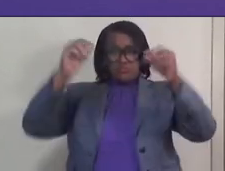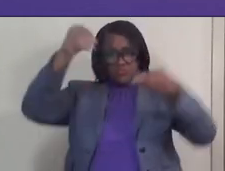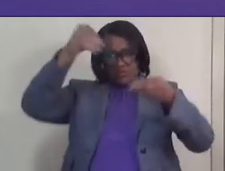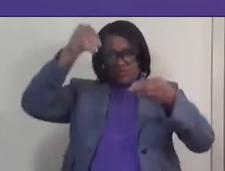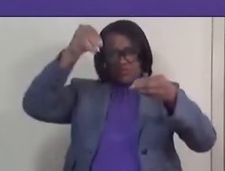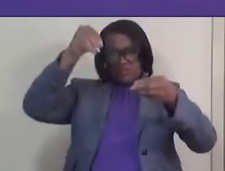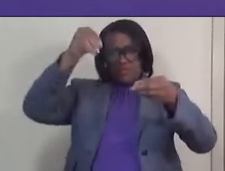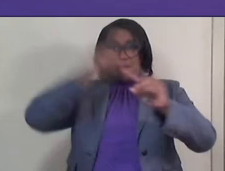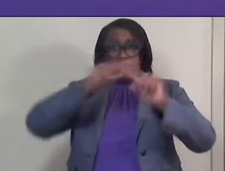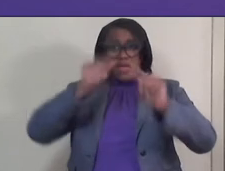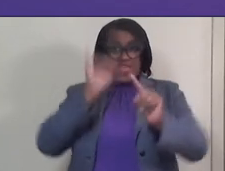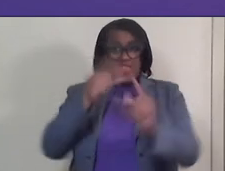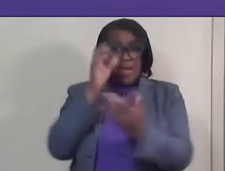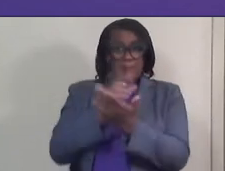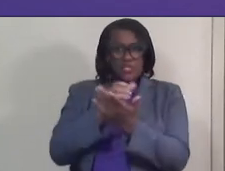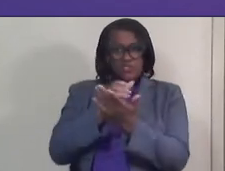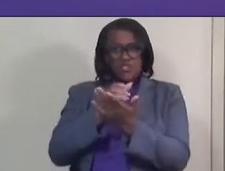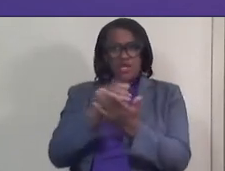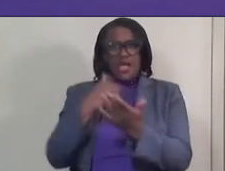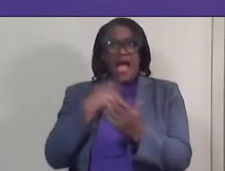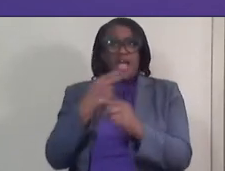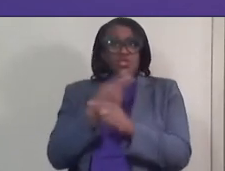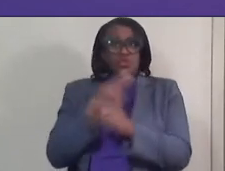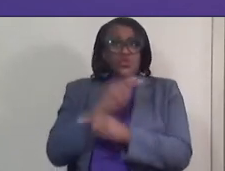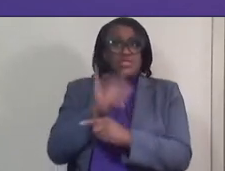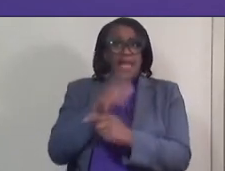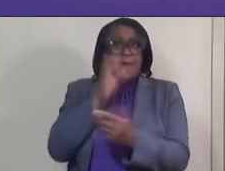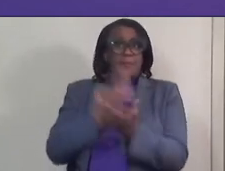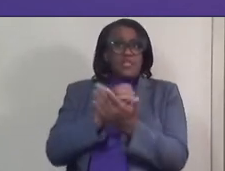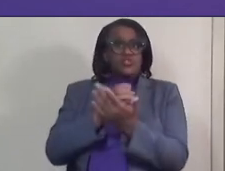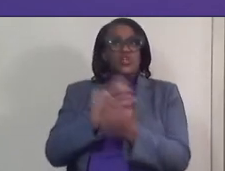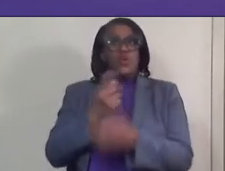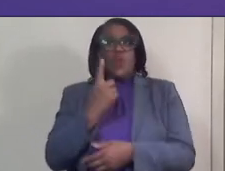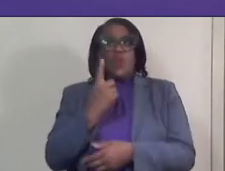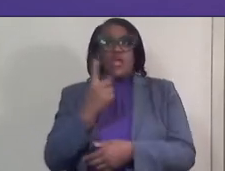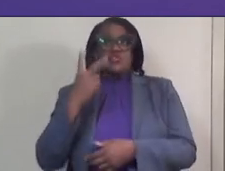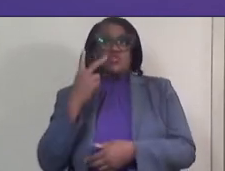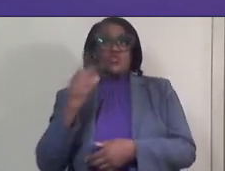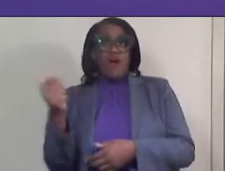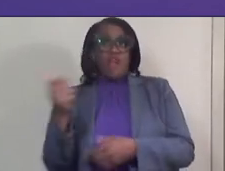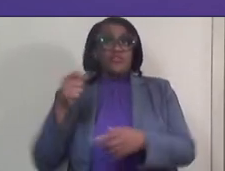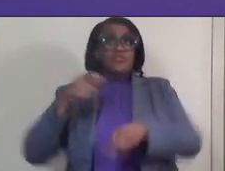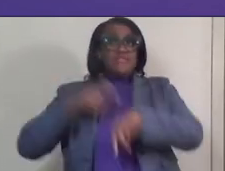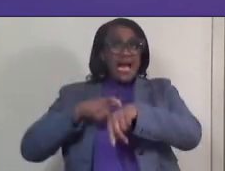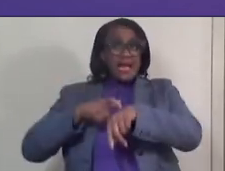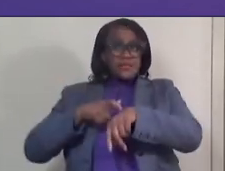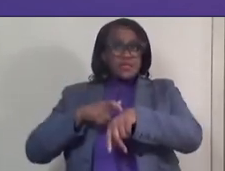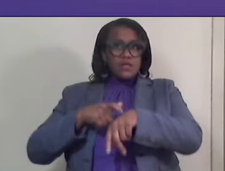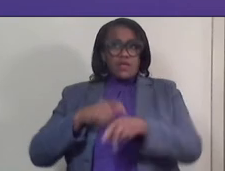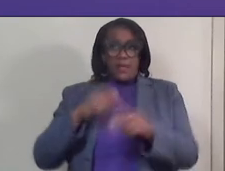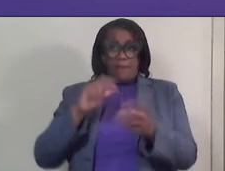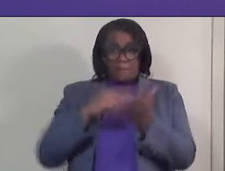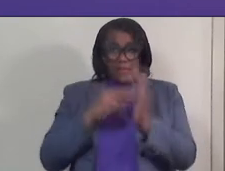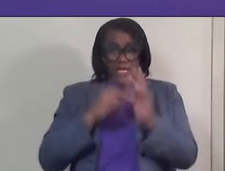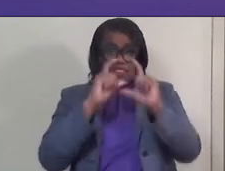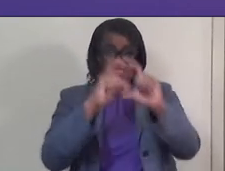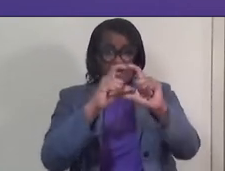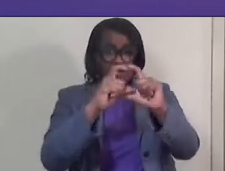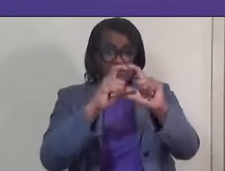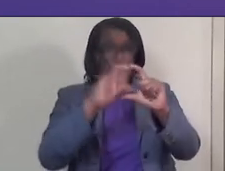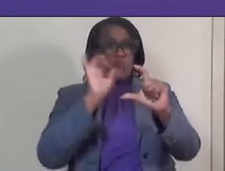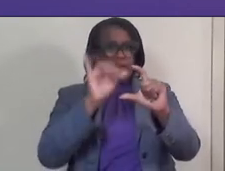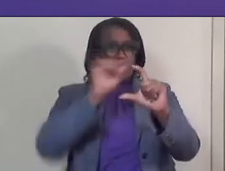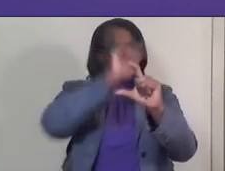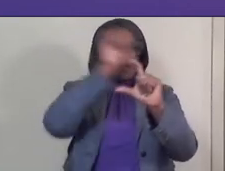photo, reusing it at least two other times, one or two other times, so that we could see what's happening around those people